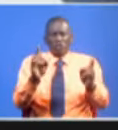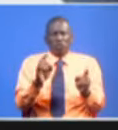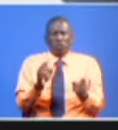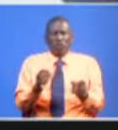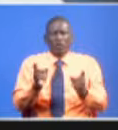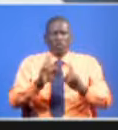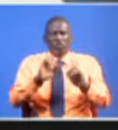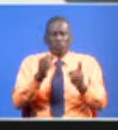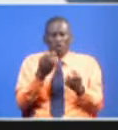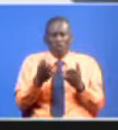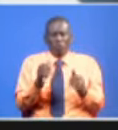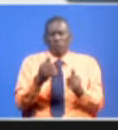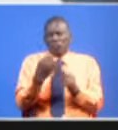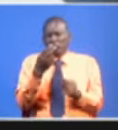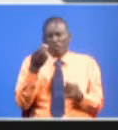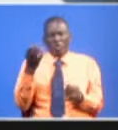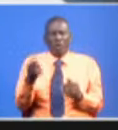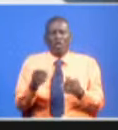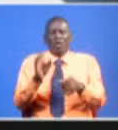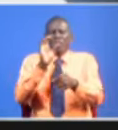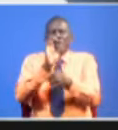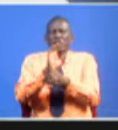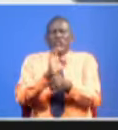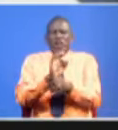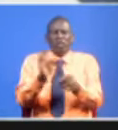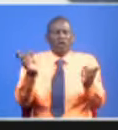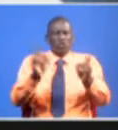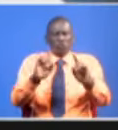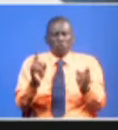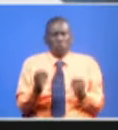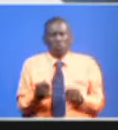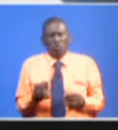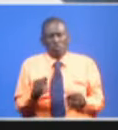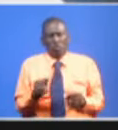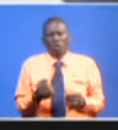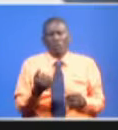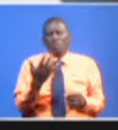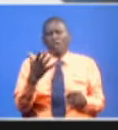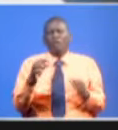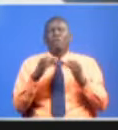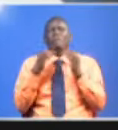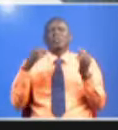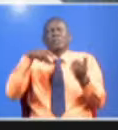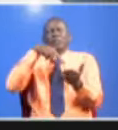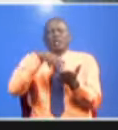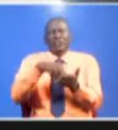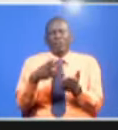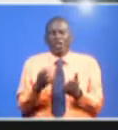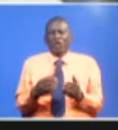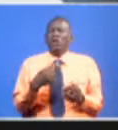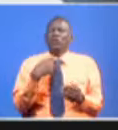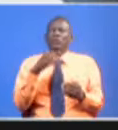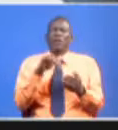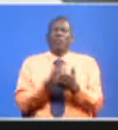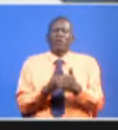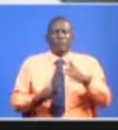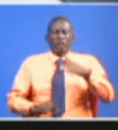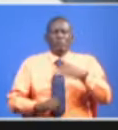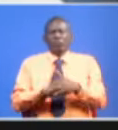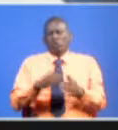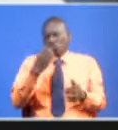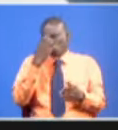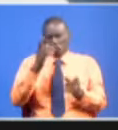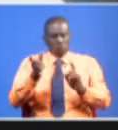that we see out there. The church is not, 5 pastors standing up to say we support Ruto. Oh